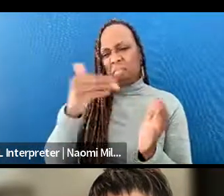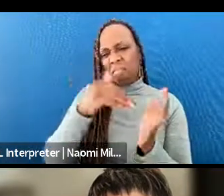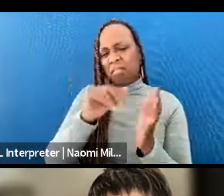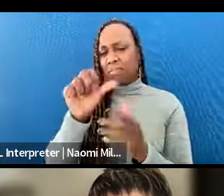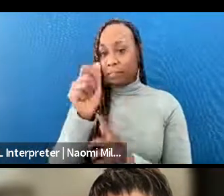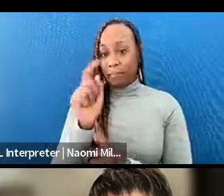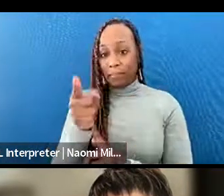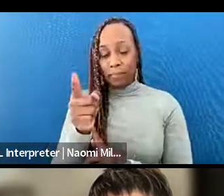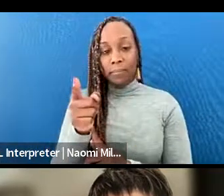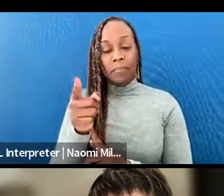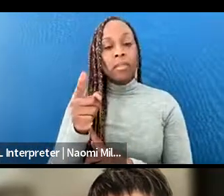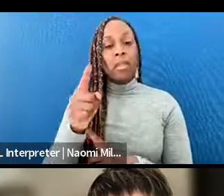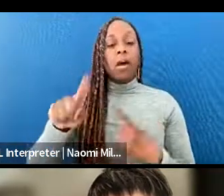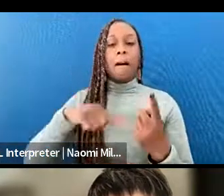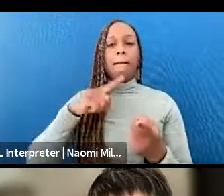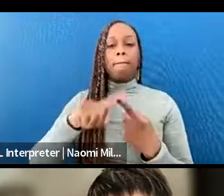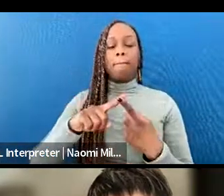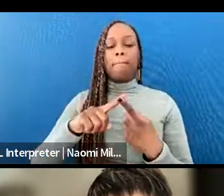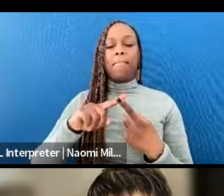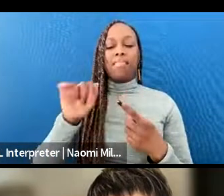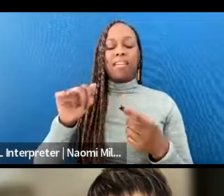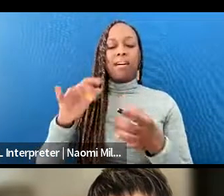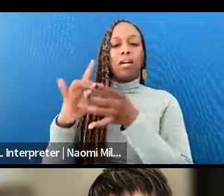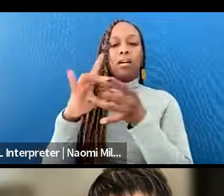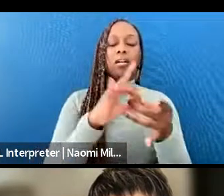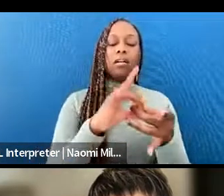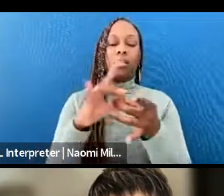minutes, about the relationship